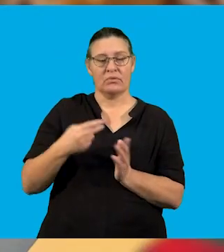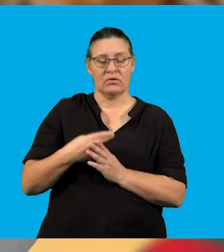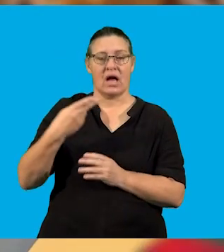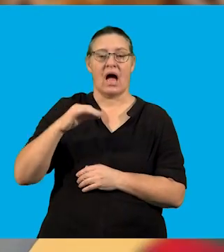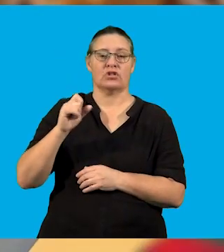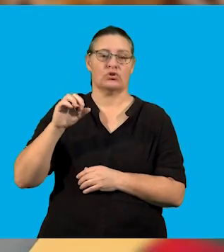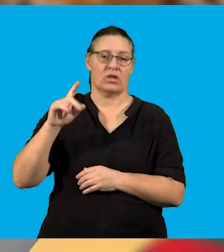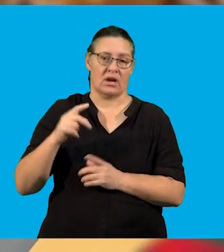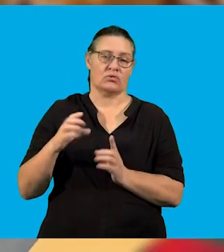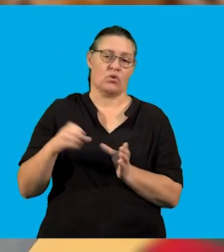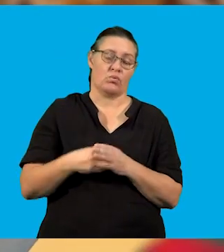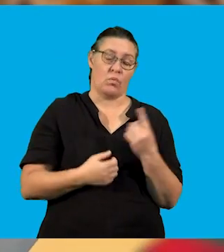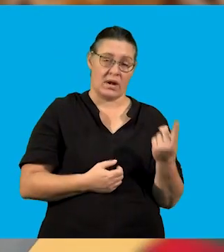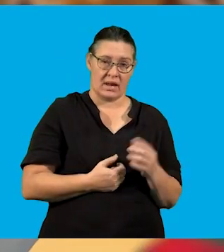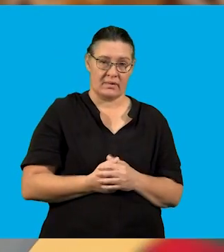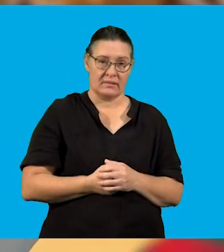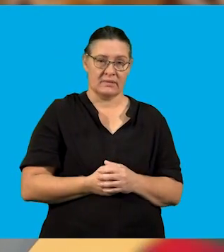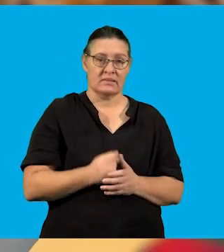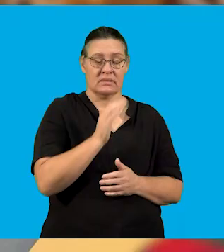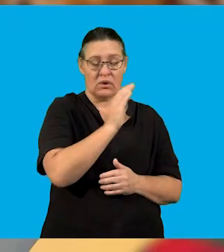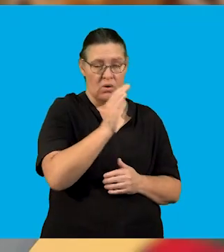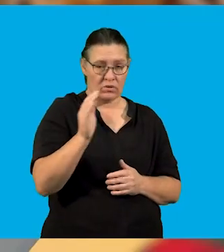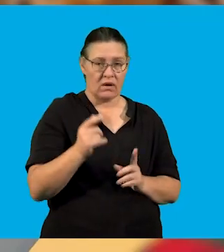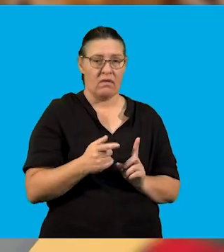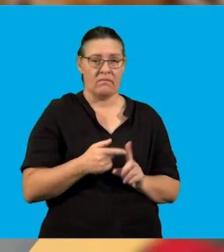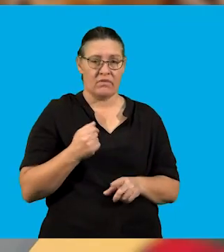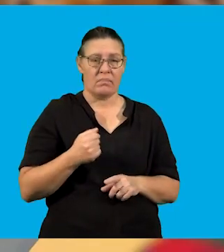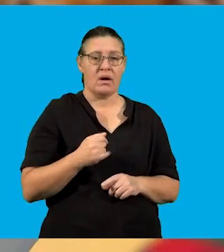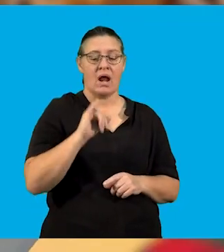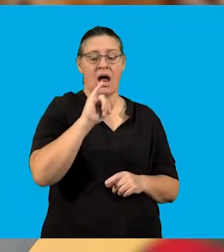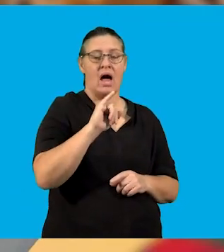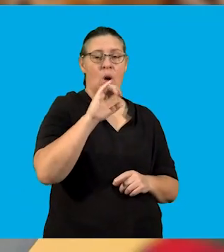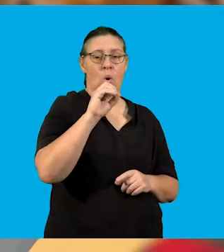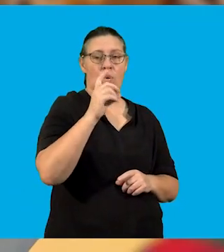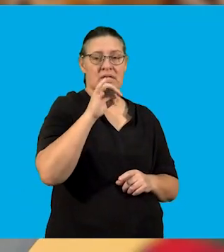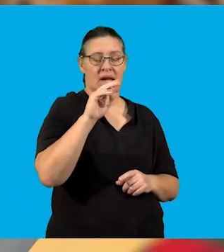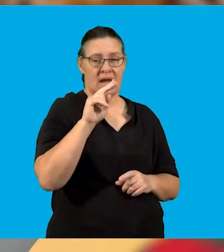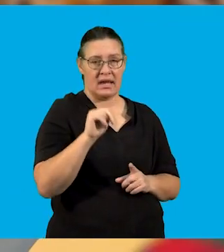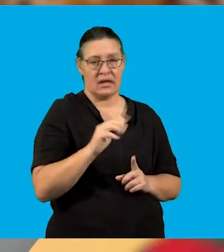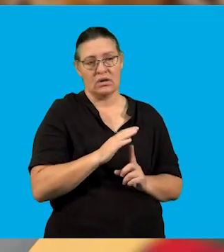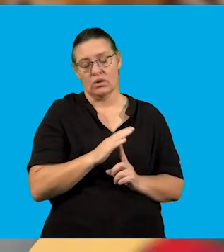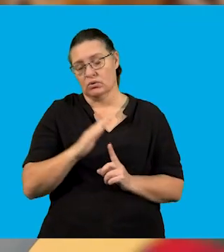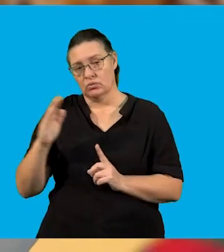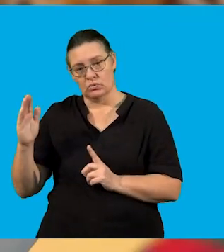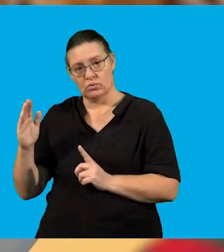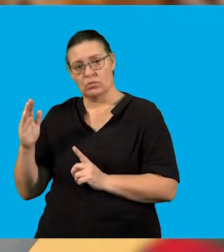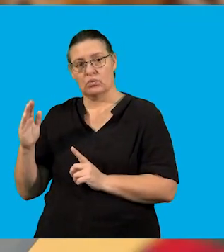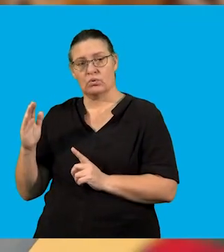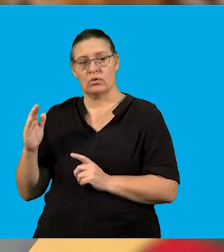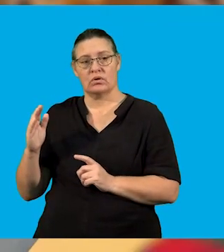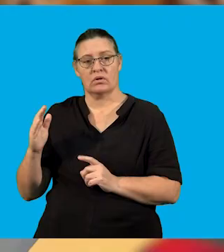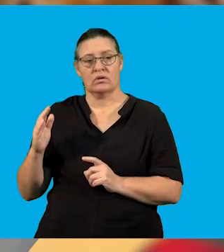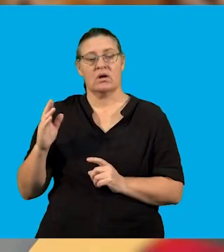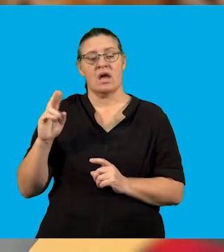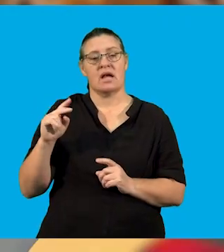which is found in group 1. So all of those elements, starting from iodine, going all the way up to the left of